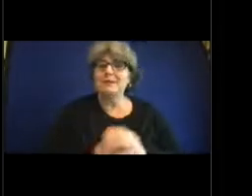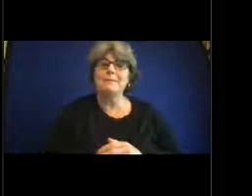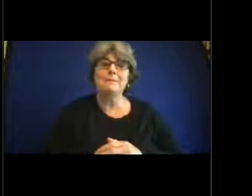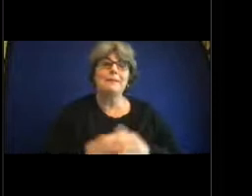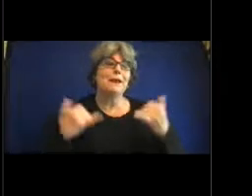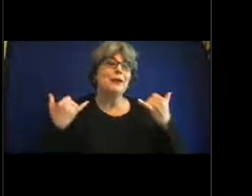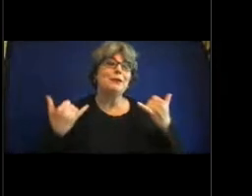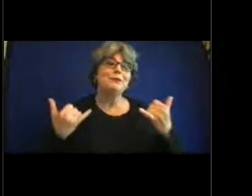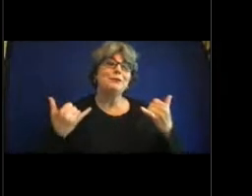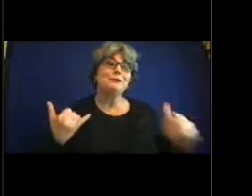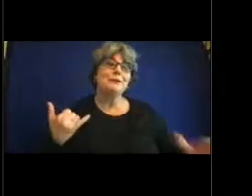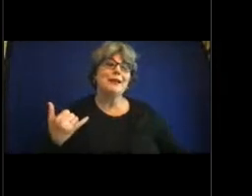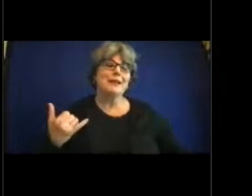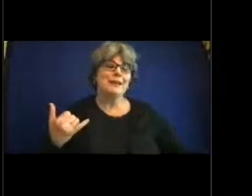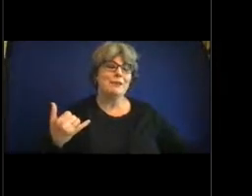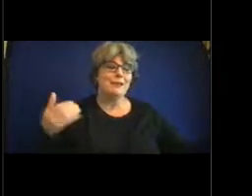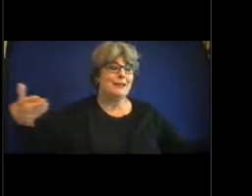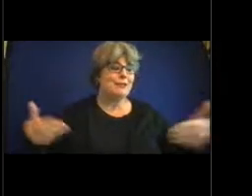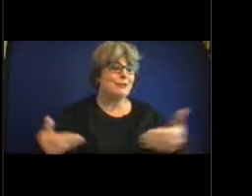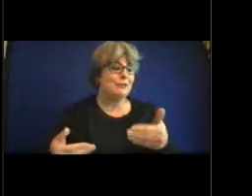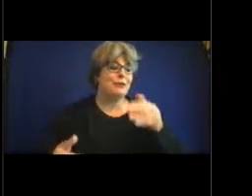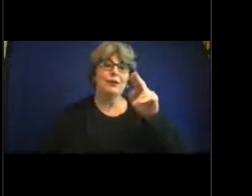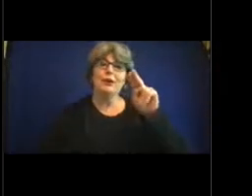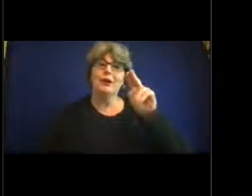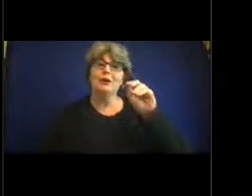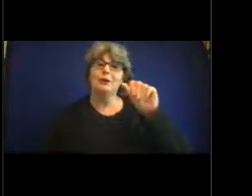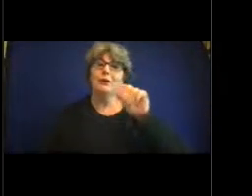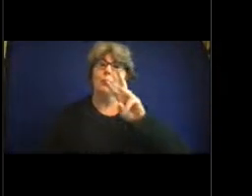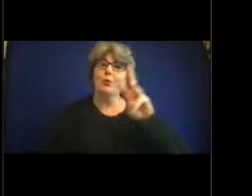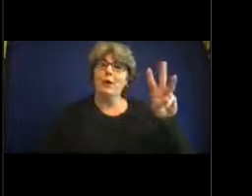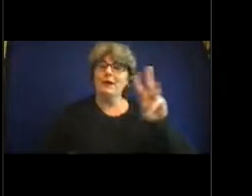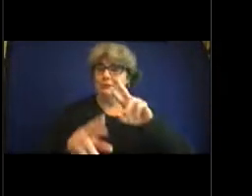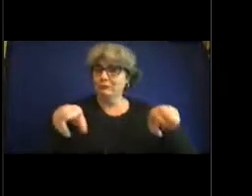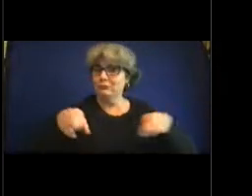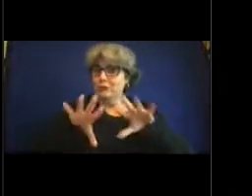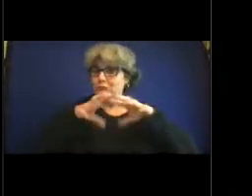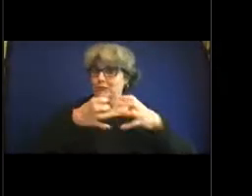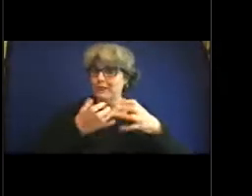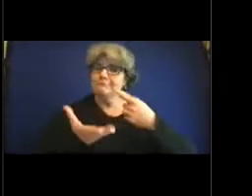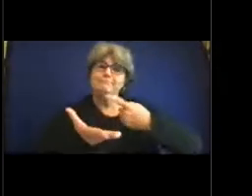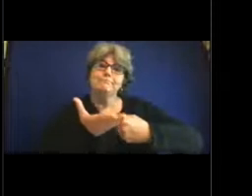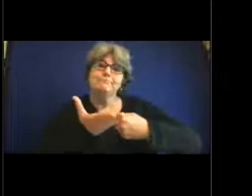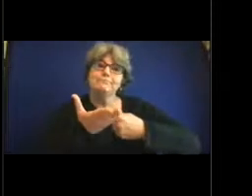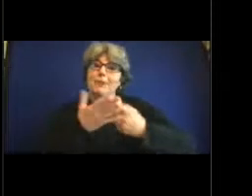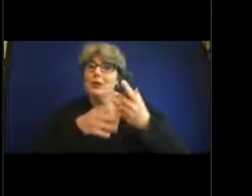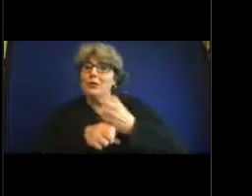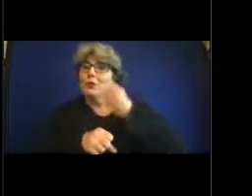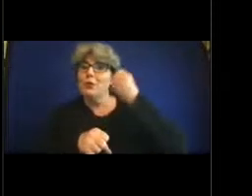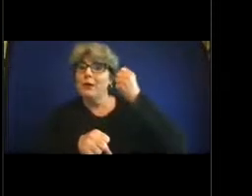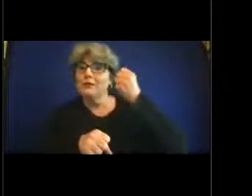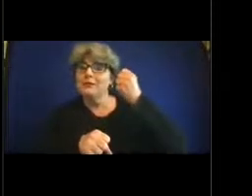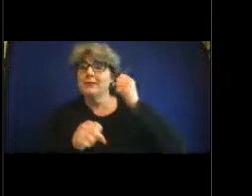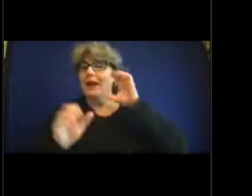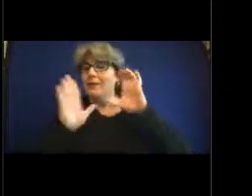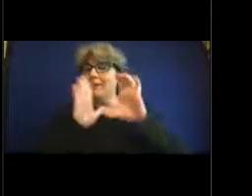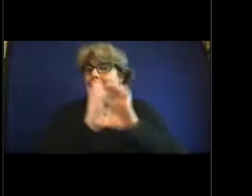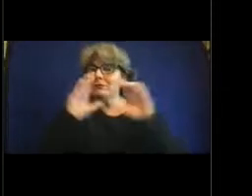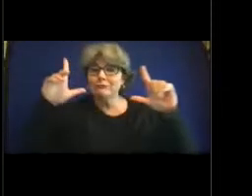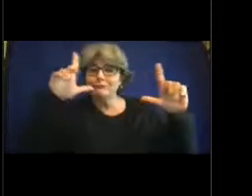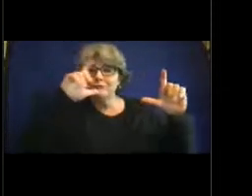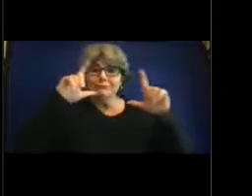Today, we are introducing you to the NOAA West Regional Team, who will be talking about the winners of NOAA's Picture Climate